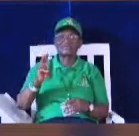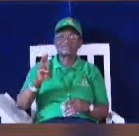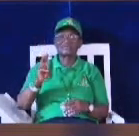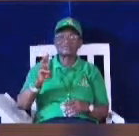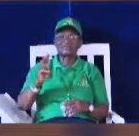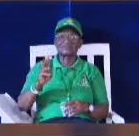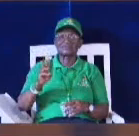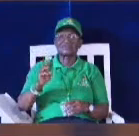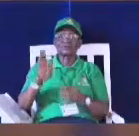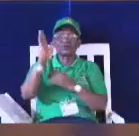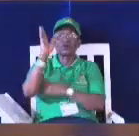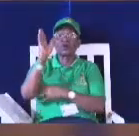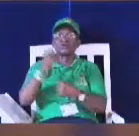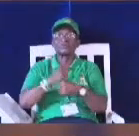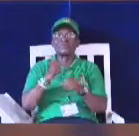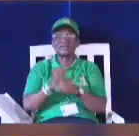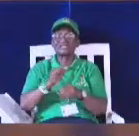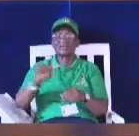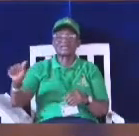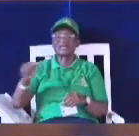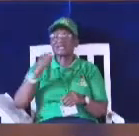God made a promise